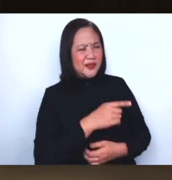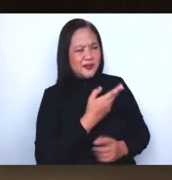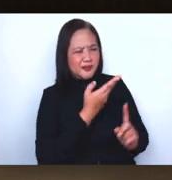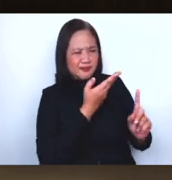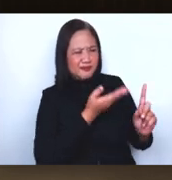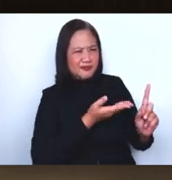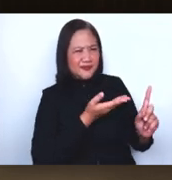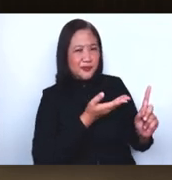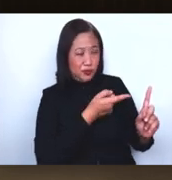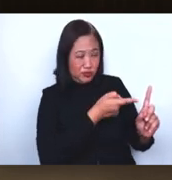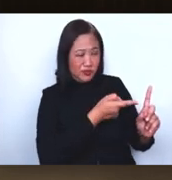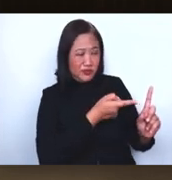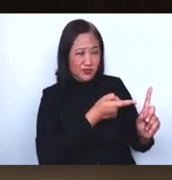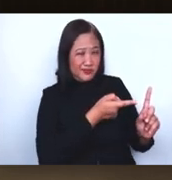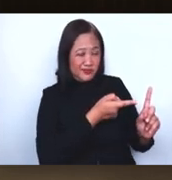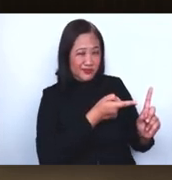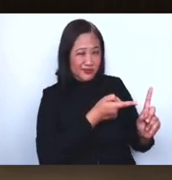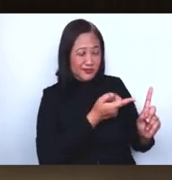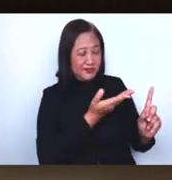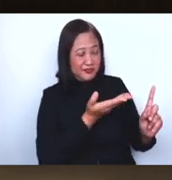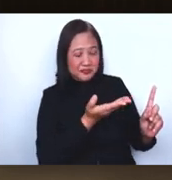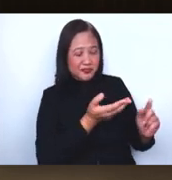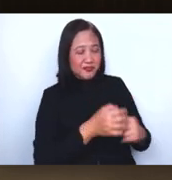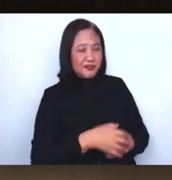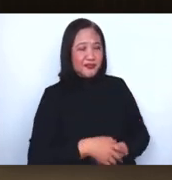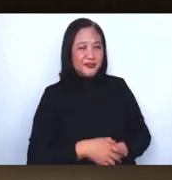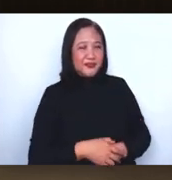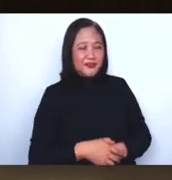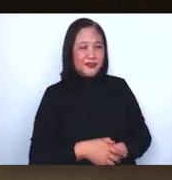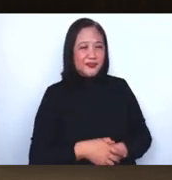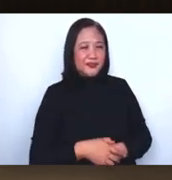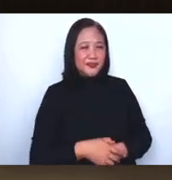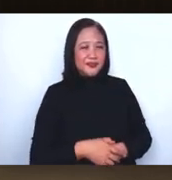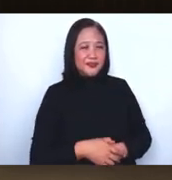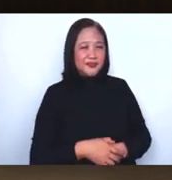I mean, have you?